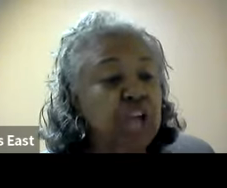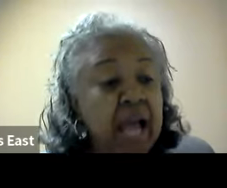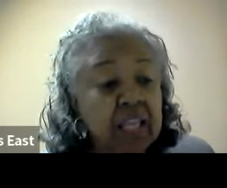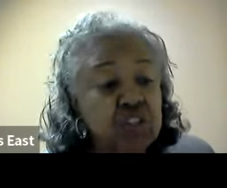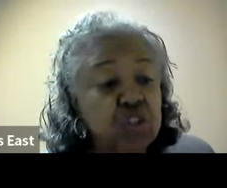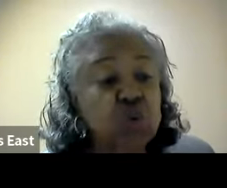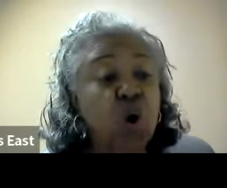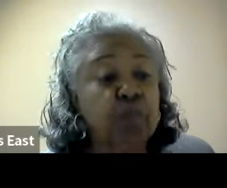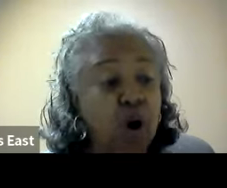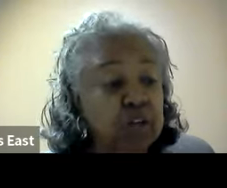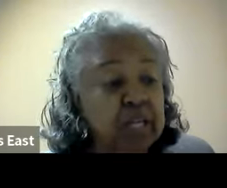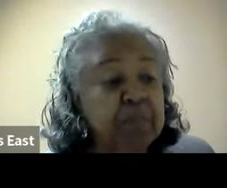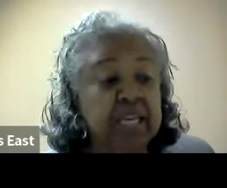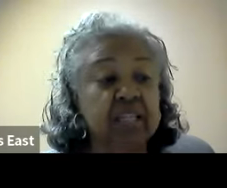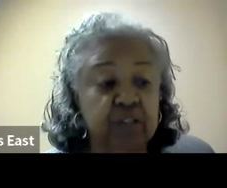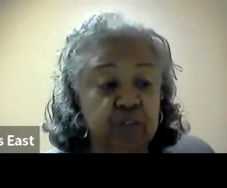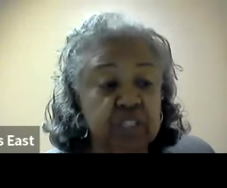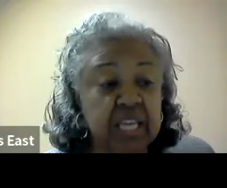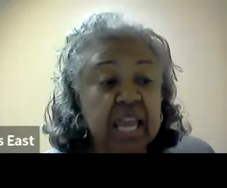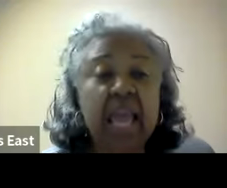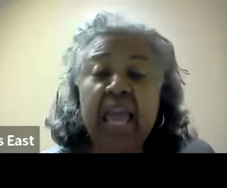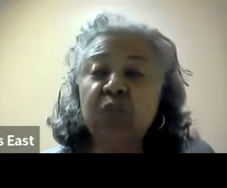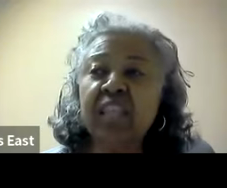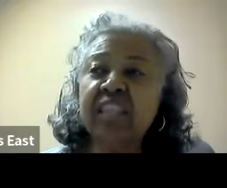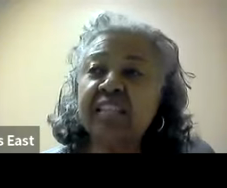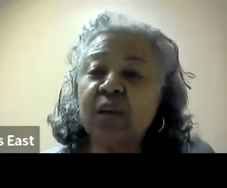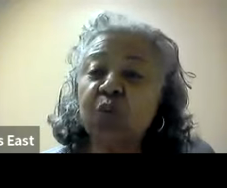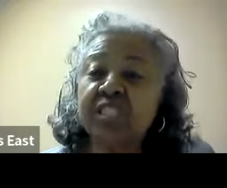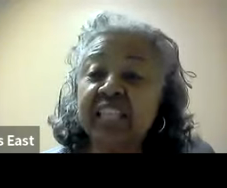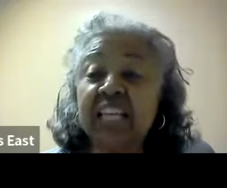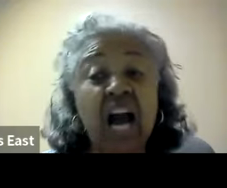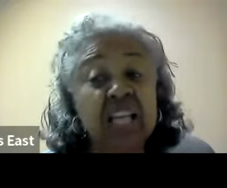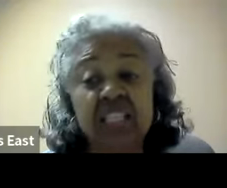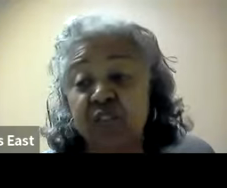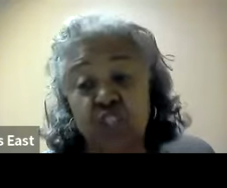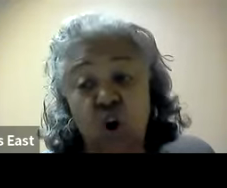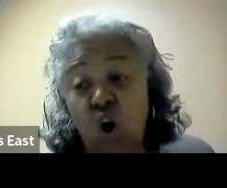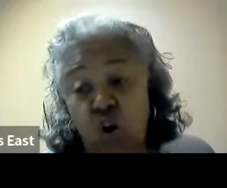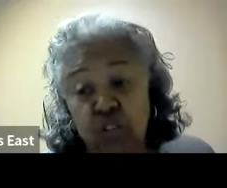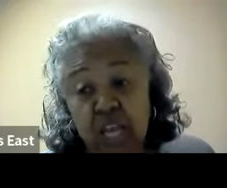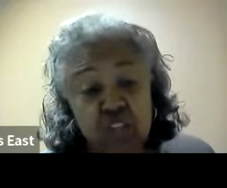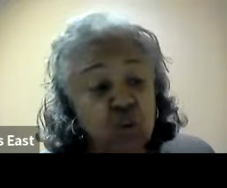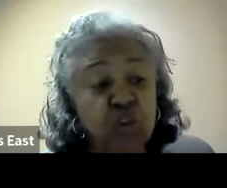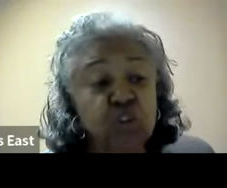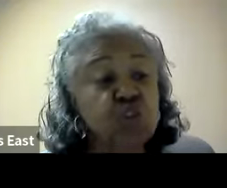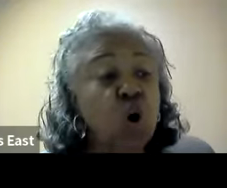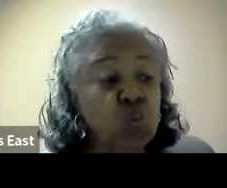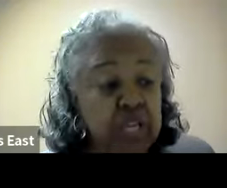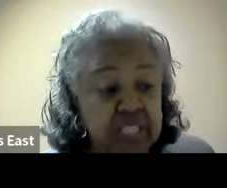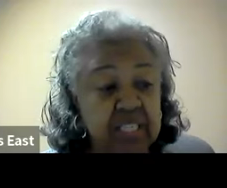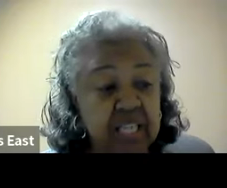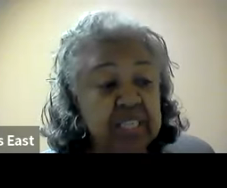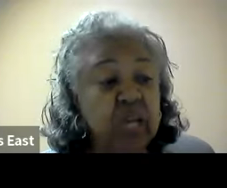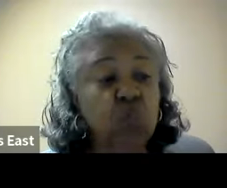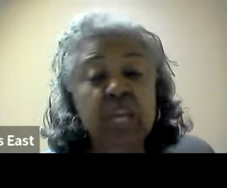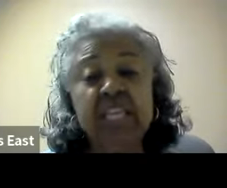were challenged to do our part in making a difference. And one of the things that was said, that God loves us all. So there's no